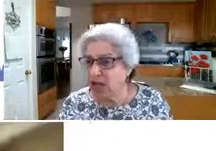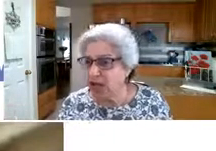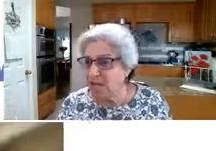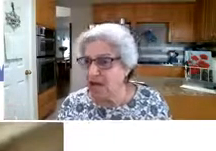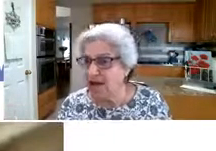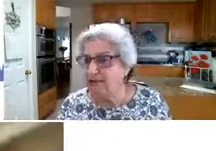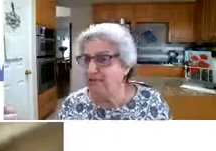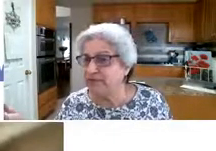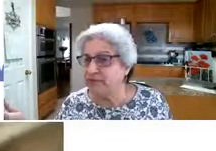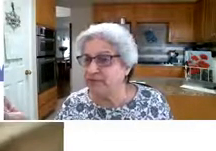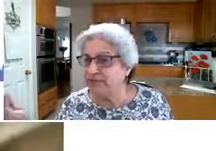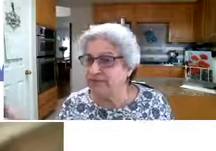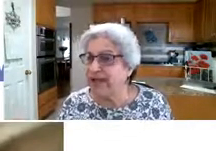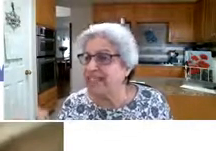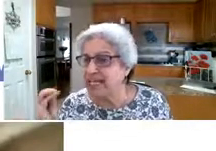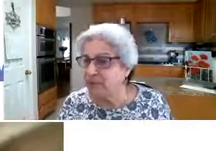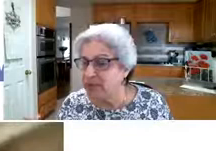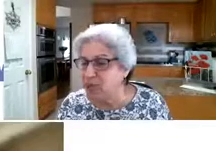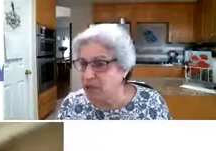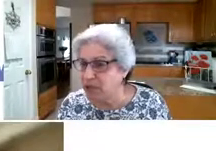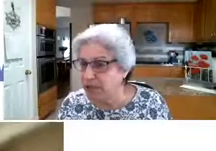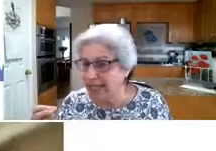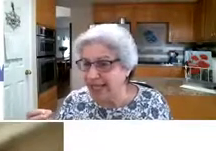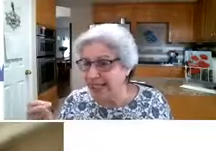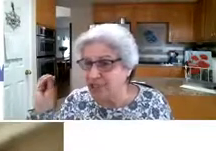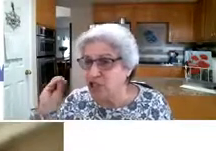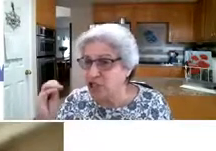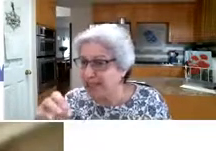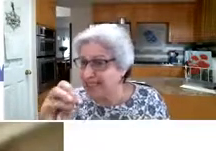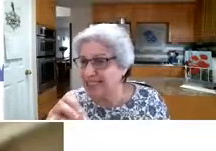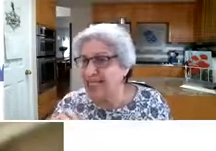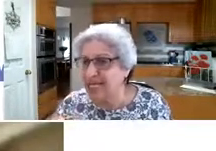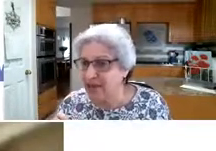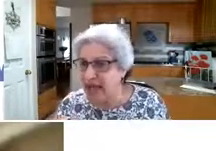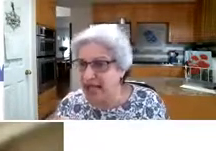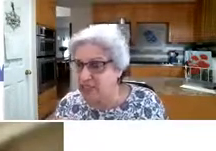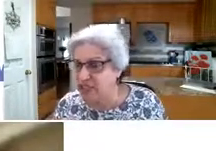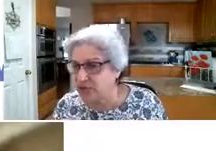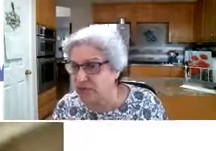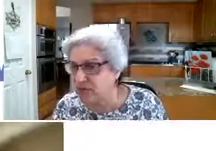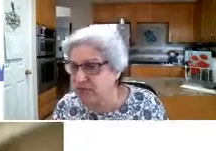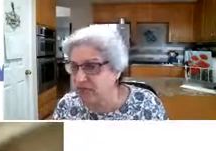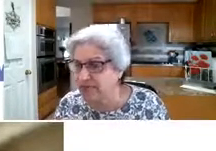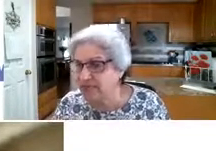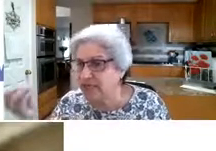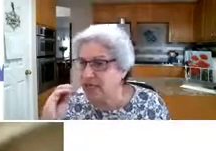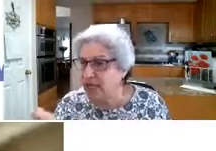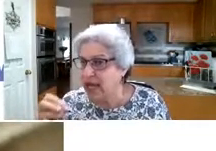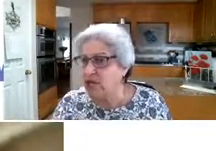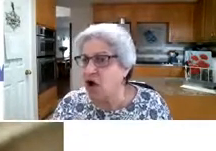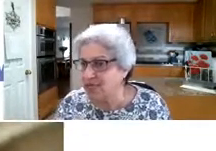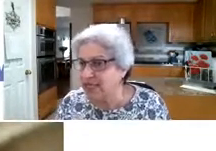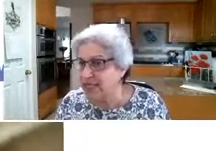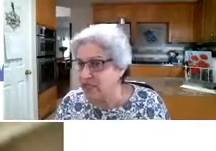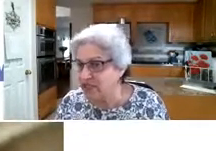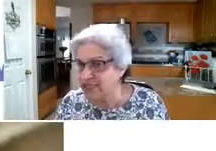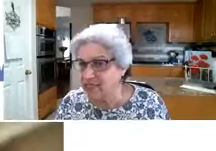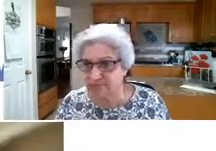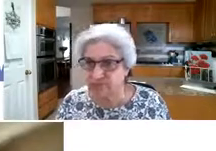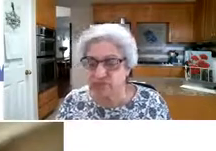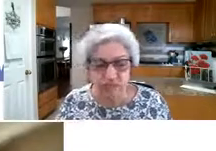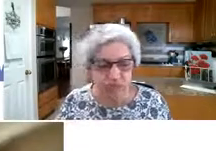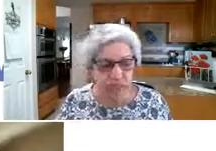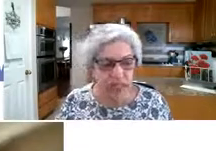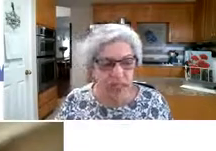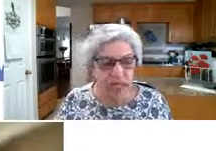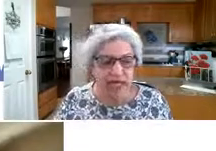good job of infecting people. It's good at sneaking past your immune system and causing illness.